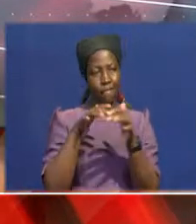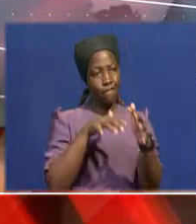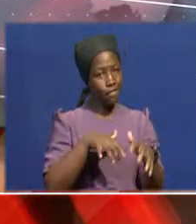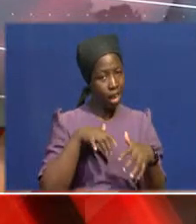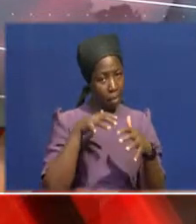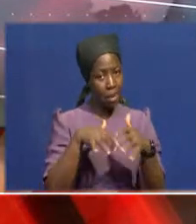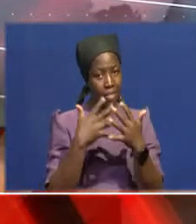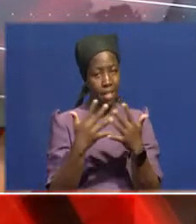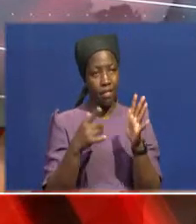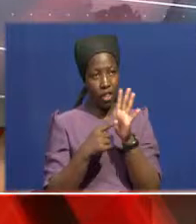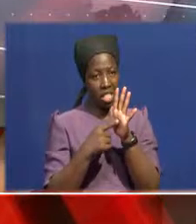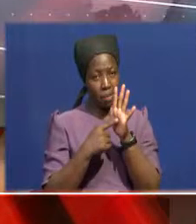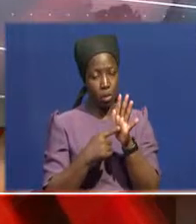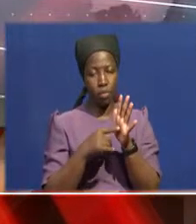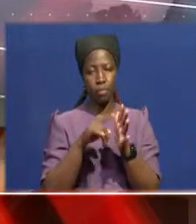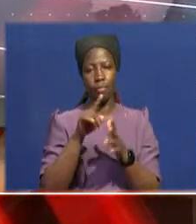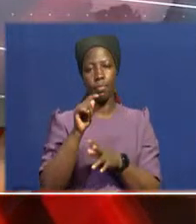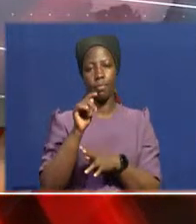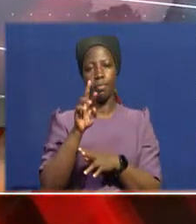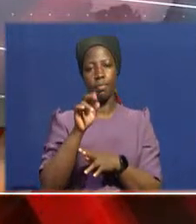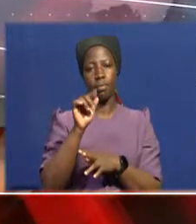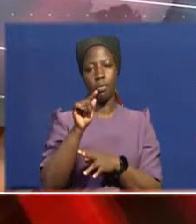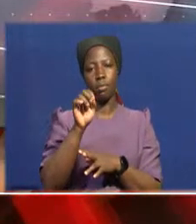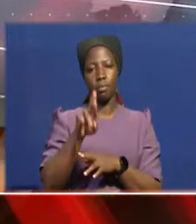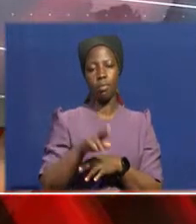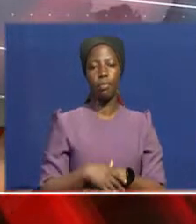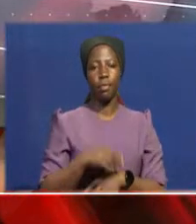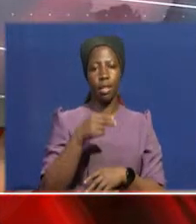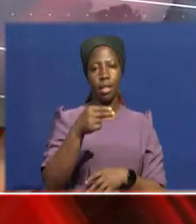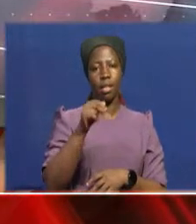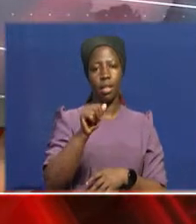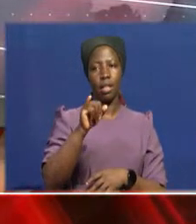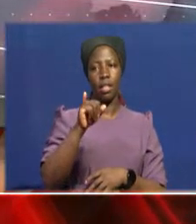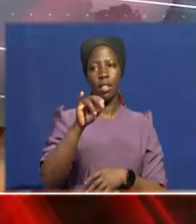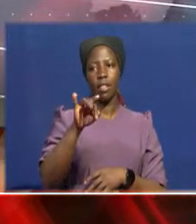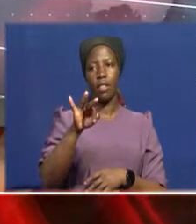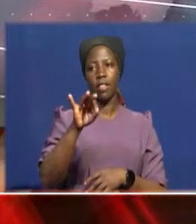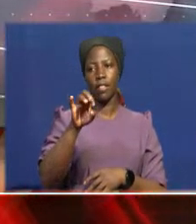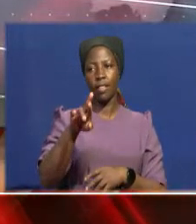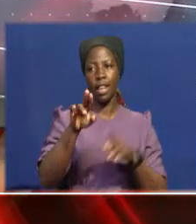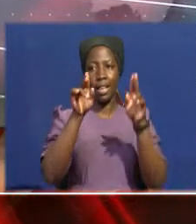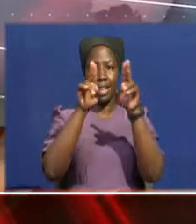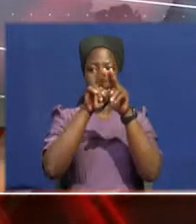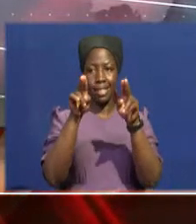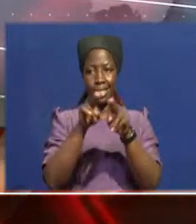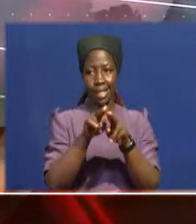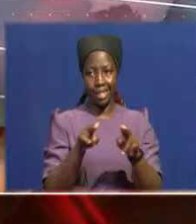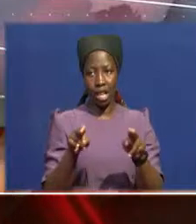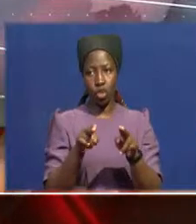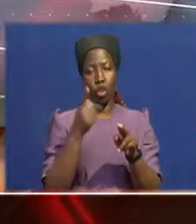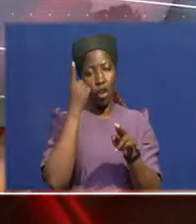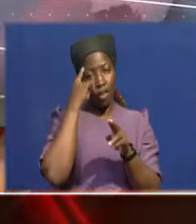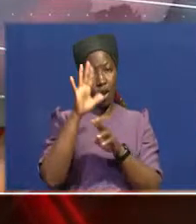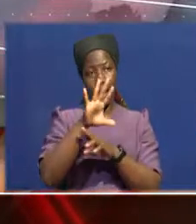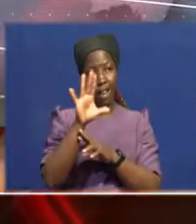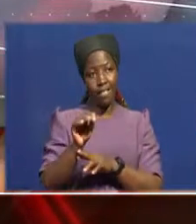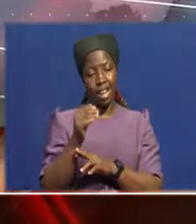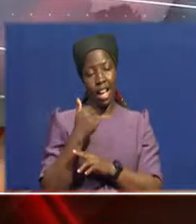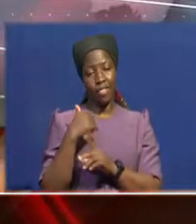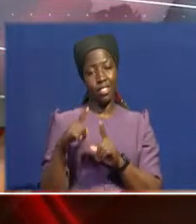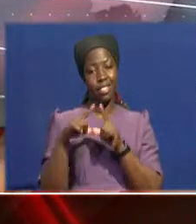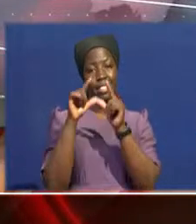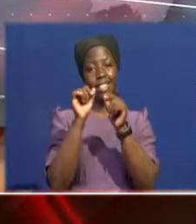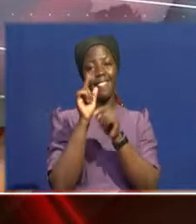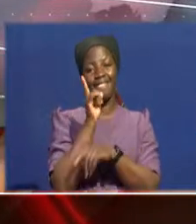such as tractors. Haifa International Senior Vice President for Africa, Aduse Fedi, says smallholder